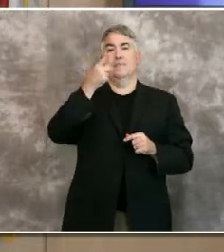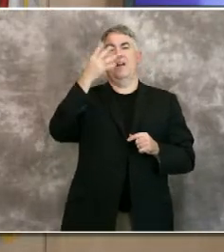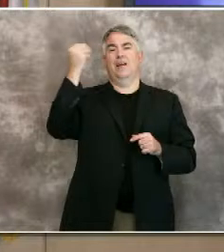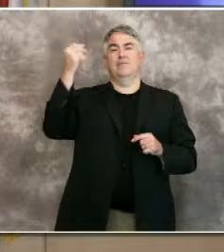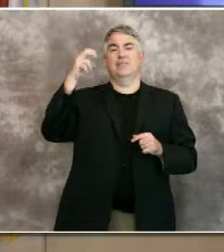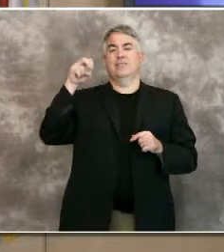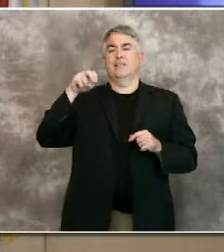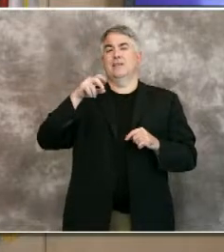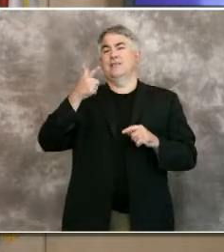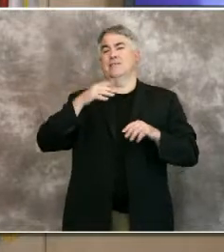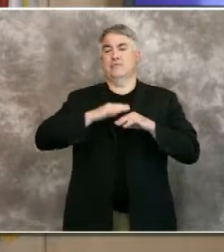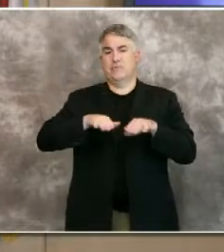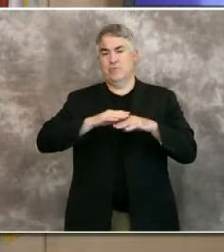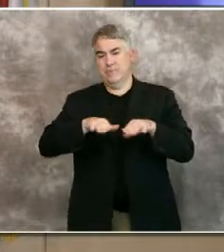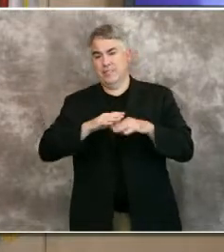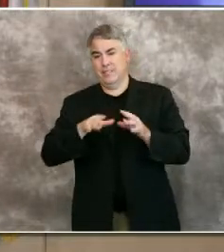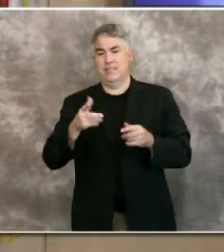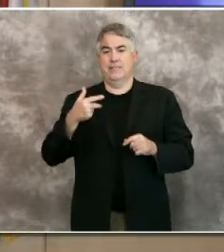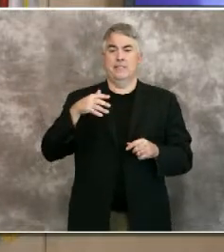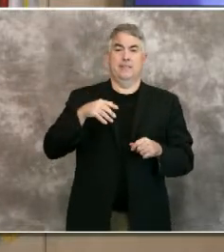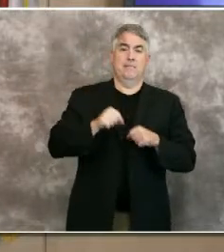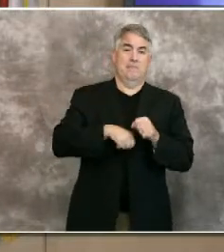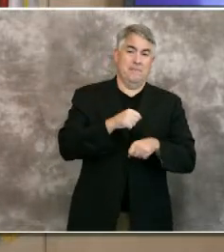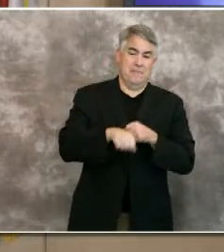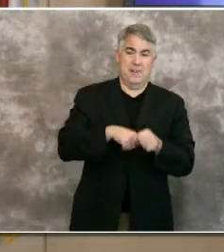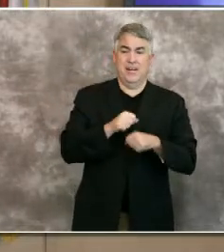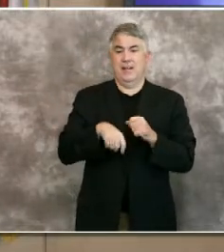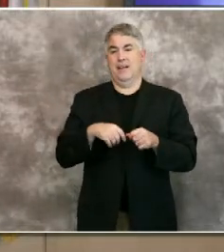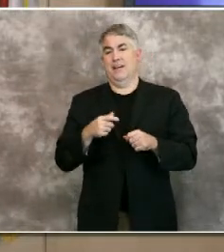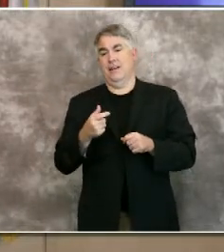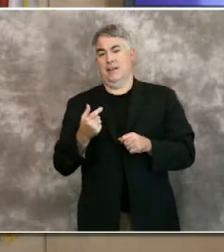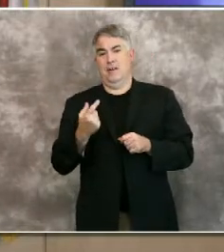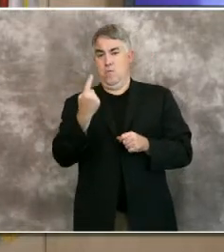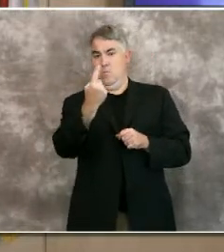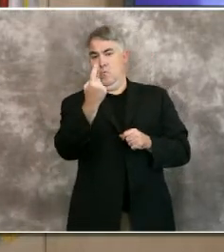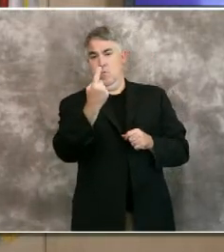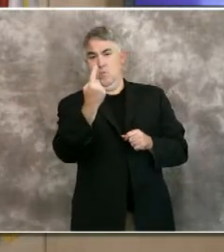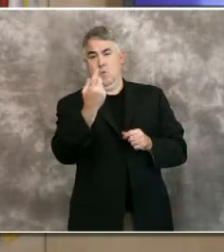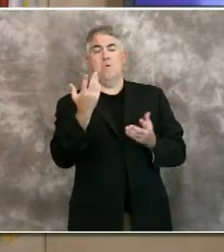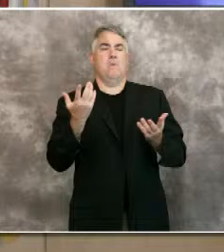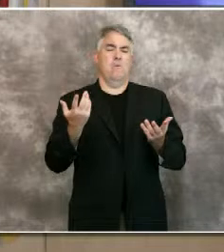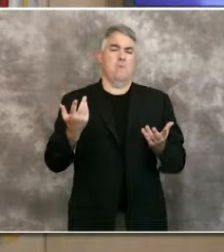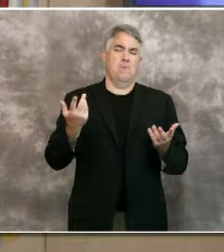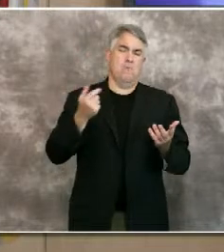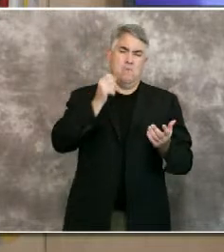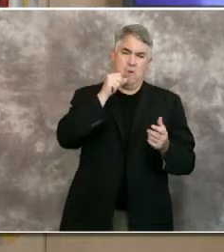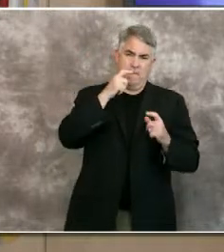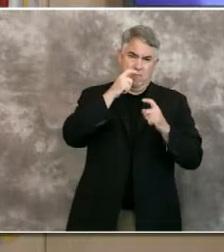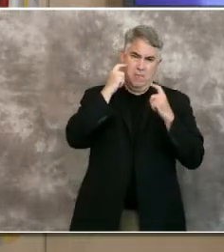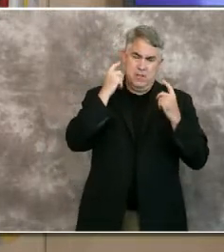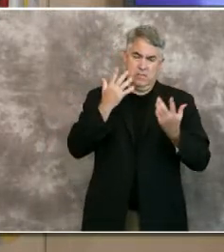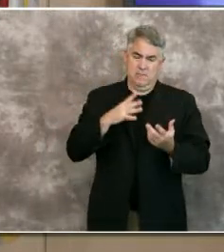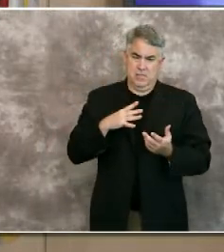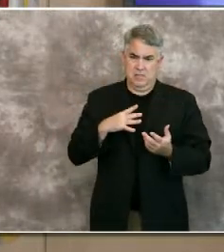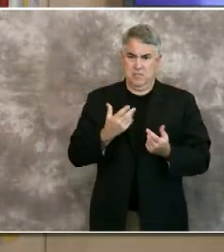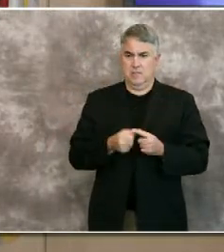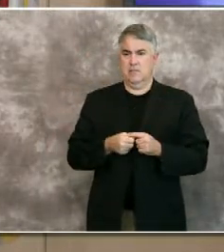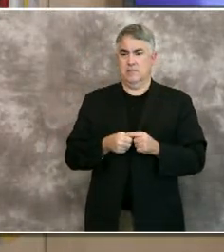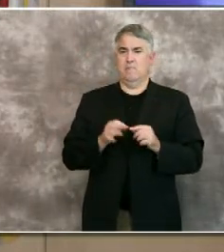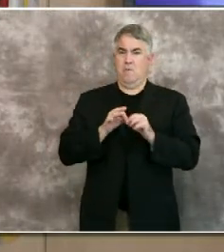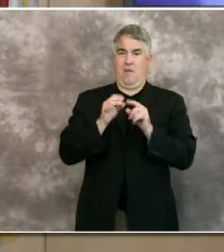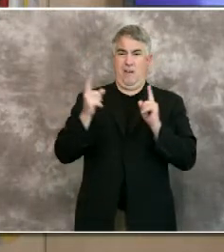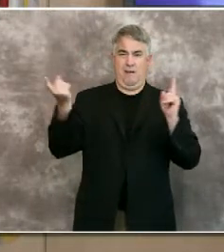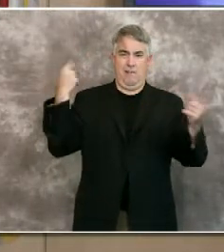hiking, bicycling, or running, when done alone or with household members, and when you are able to maintain a distance of 6